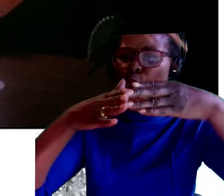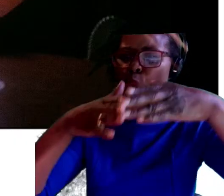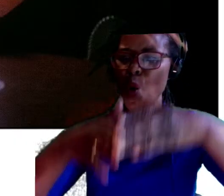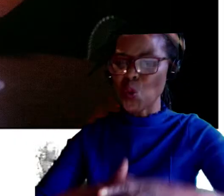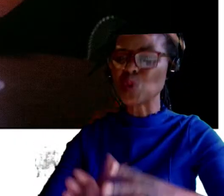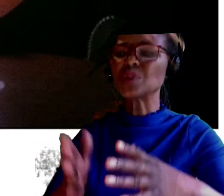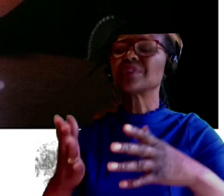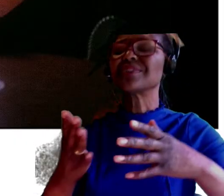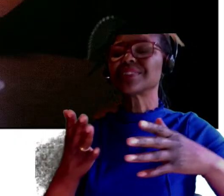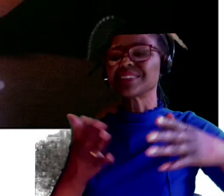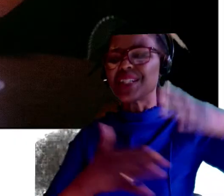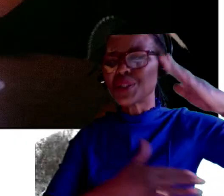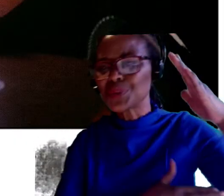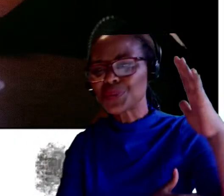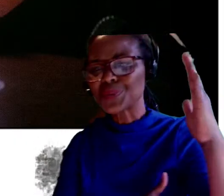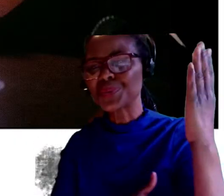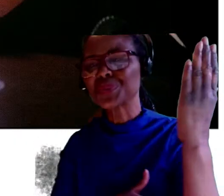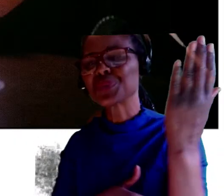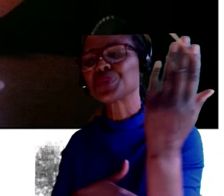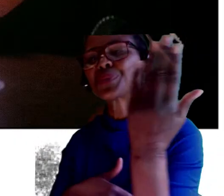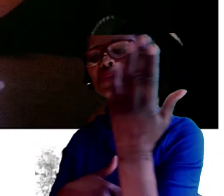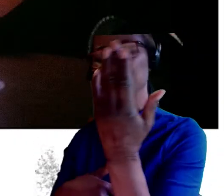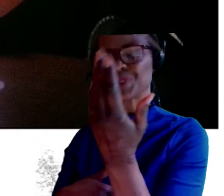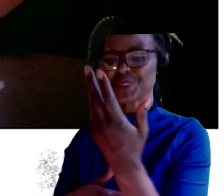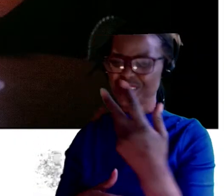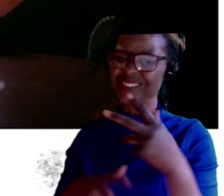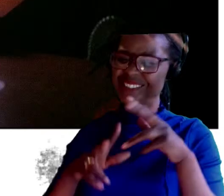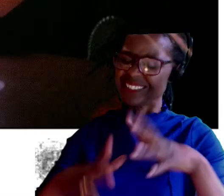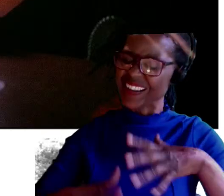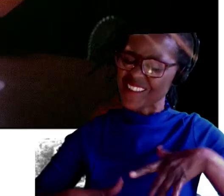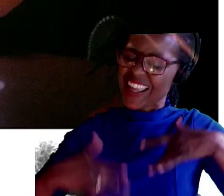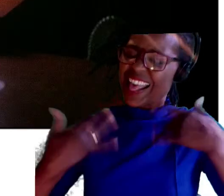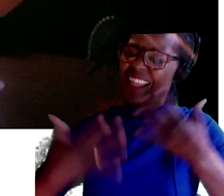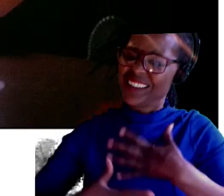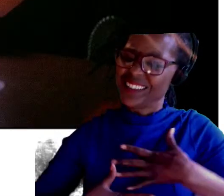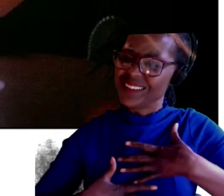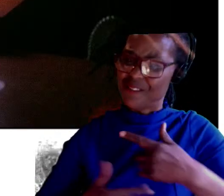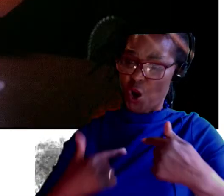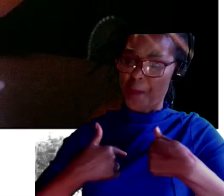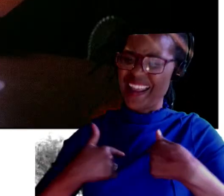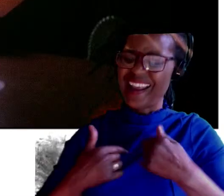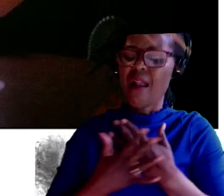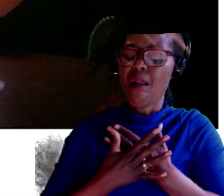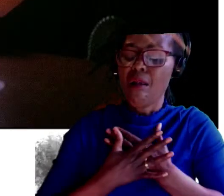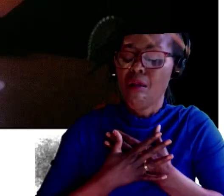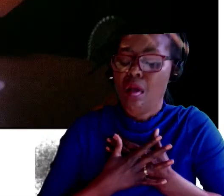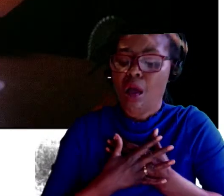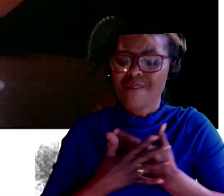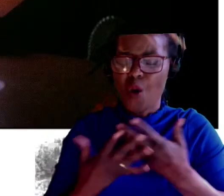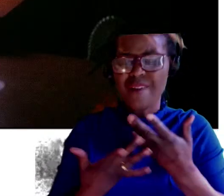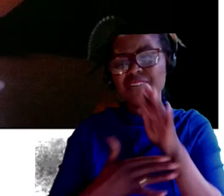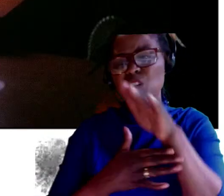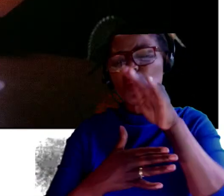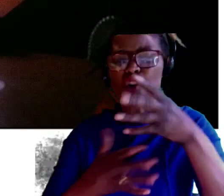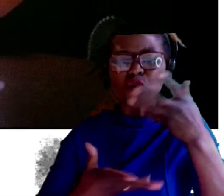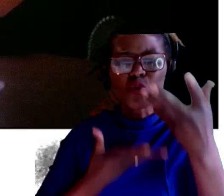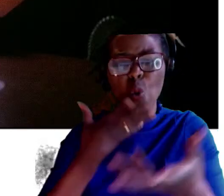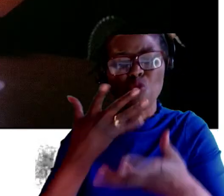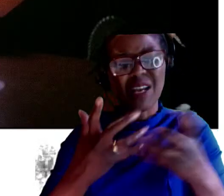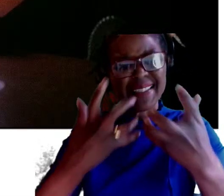And I think, for me, this is born of a love of those future stories where tech seems worn in, where there's a